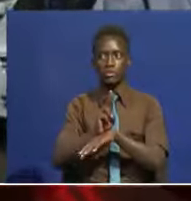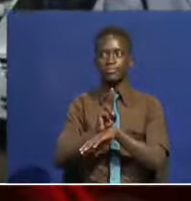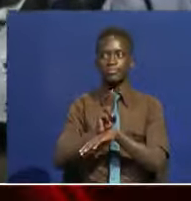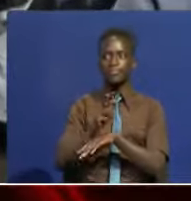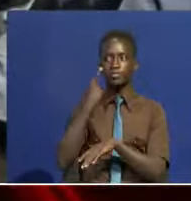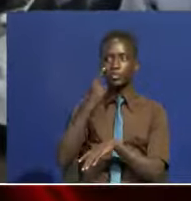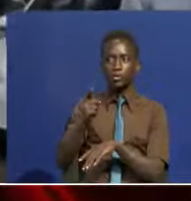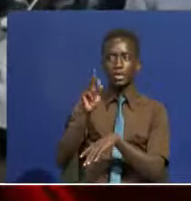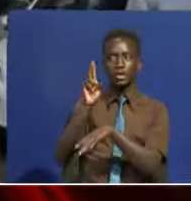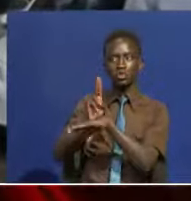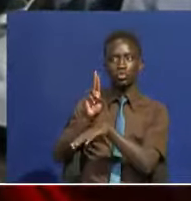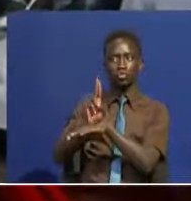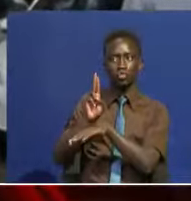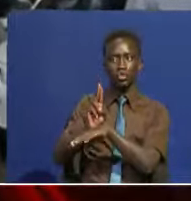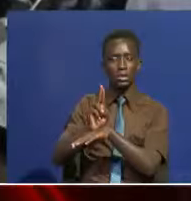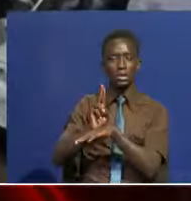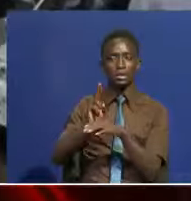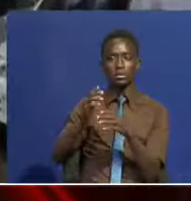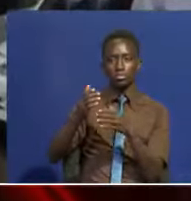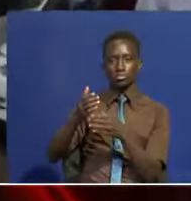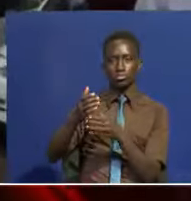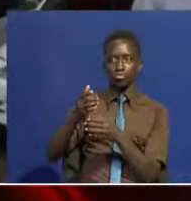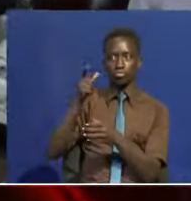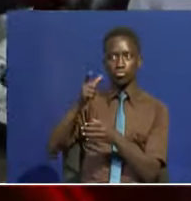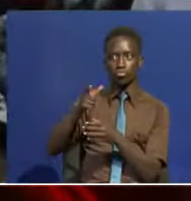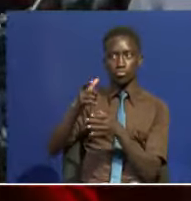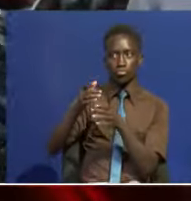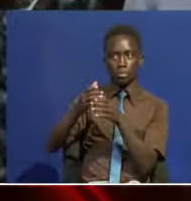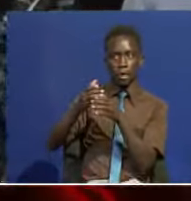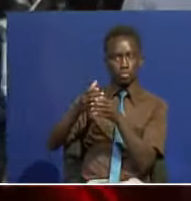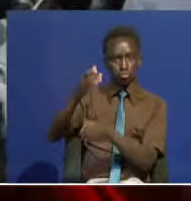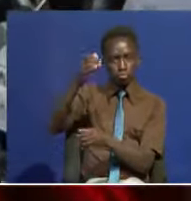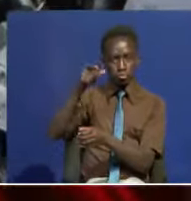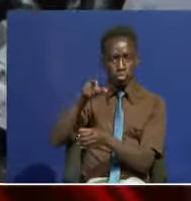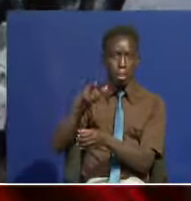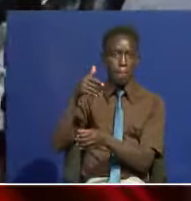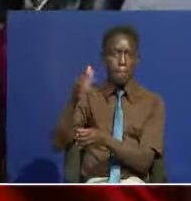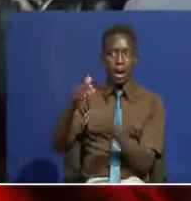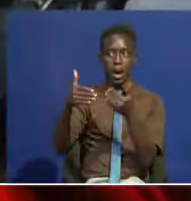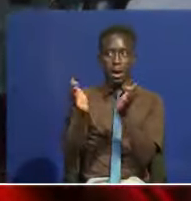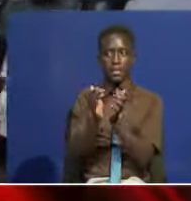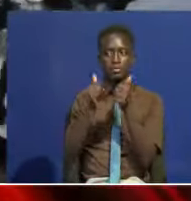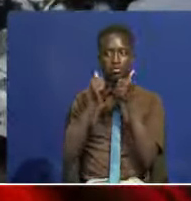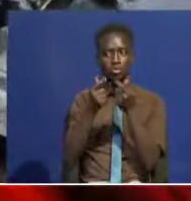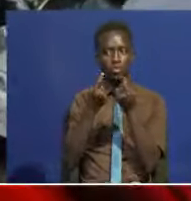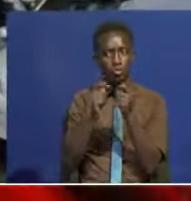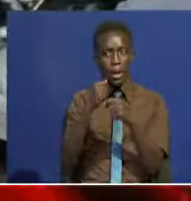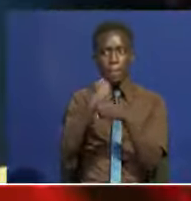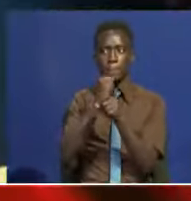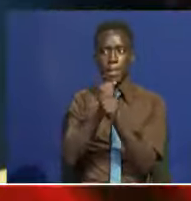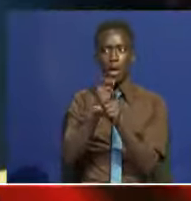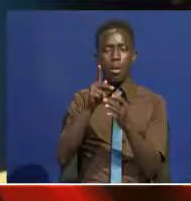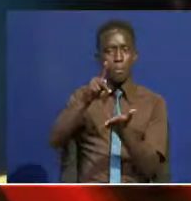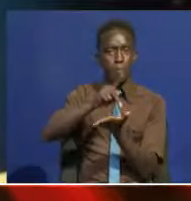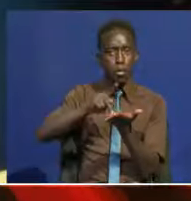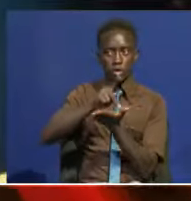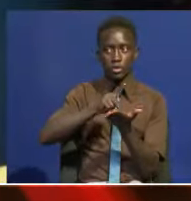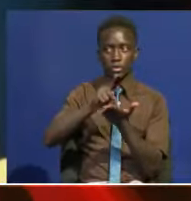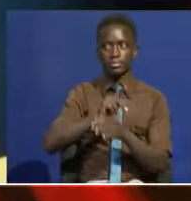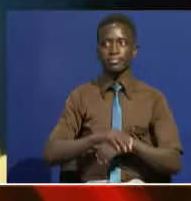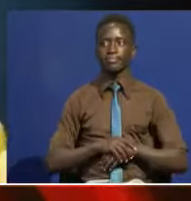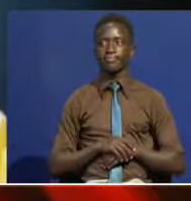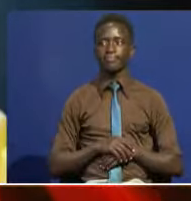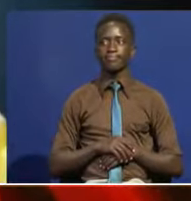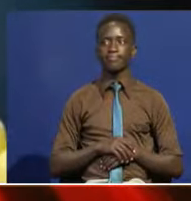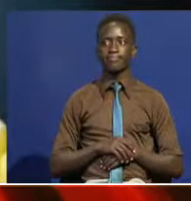wanatumia chupa za zile kampuni ambazo ni nzuri, kujaribu kutengeneza sumu yao, maneno yao. Yale ambayo